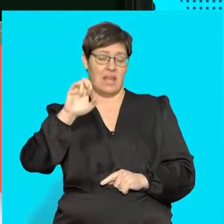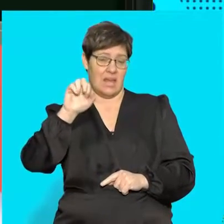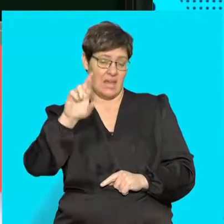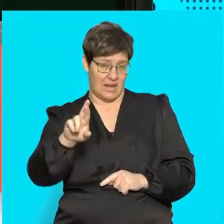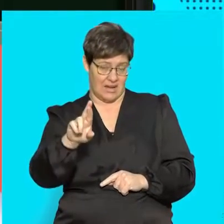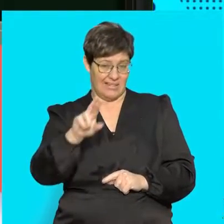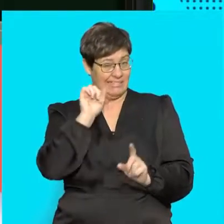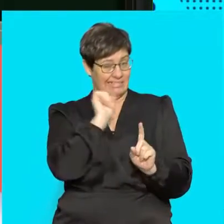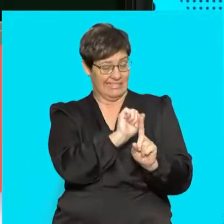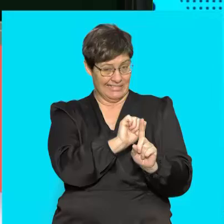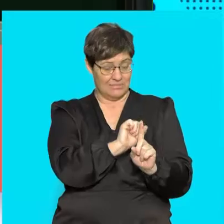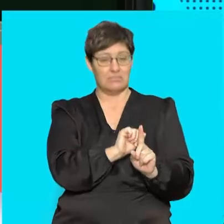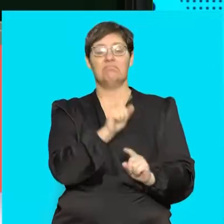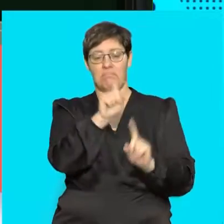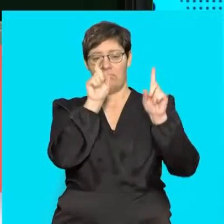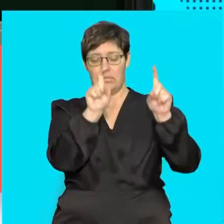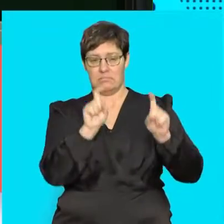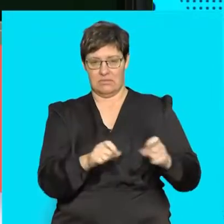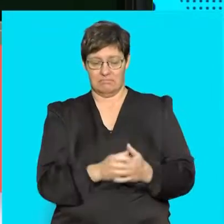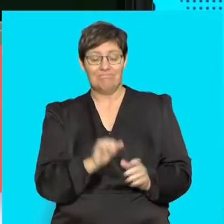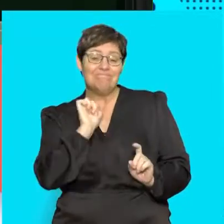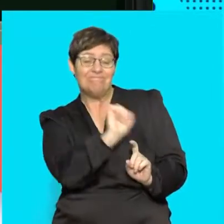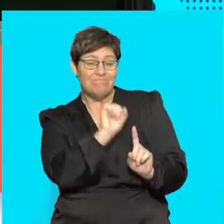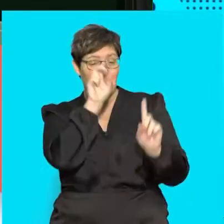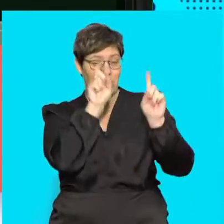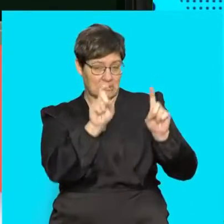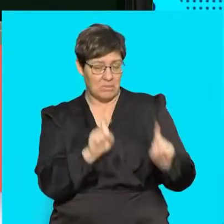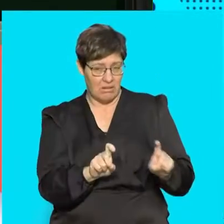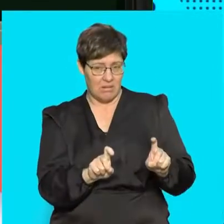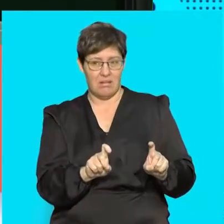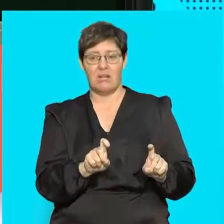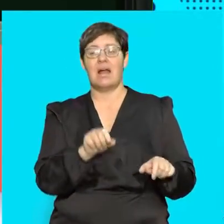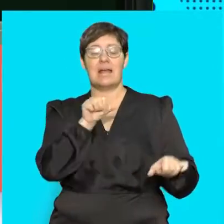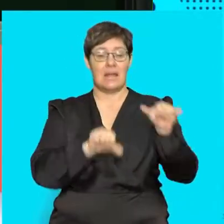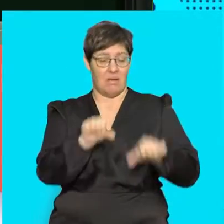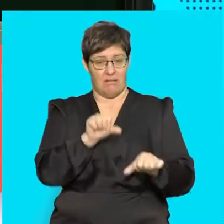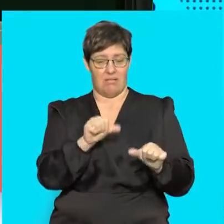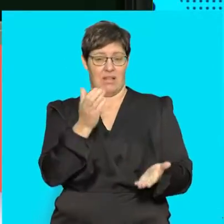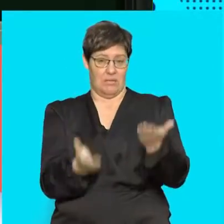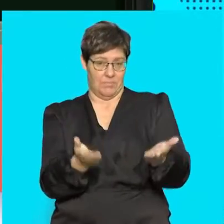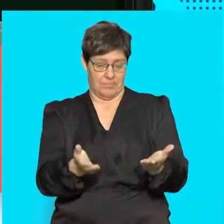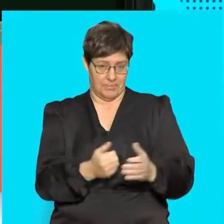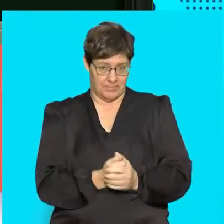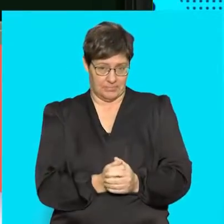Frenchman. We will look at his principle, Le Chatelier's principle and chemical equilibrium.